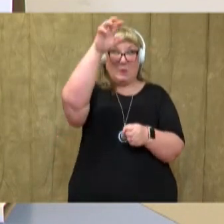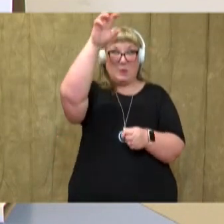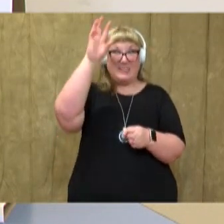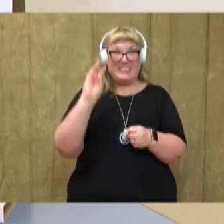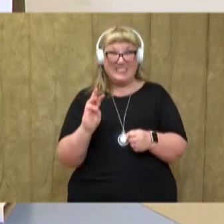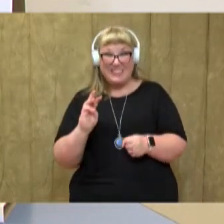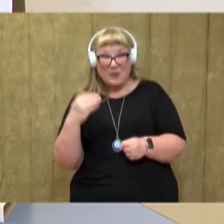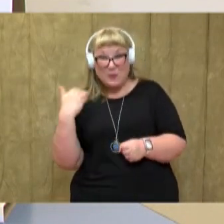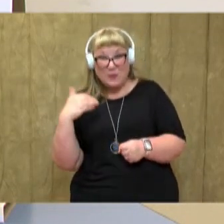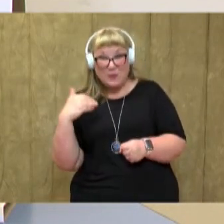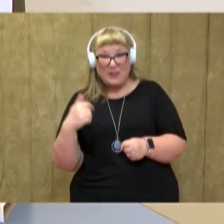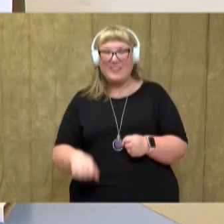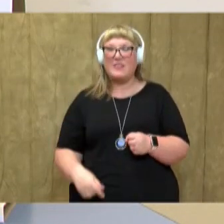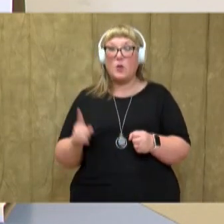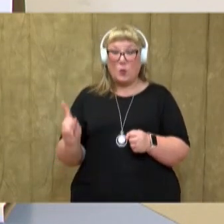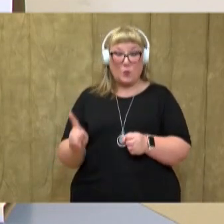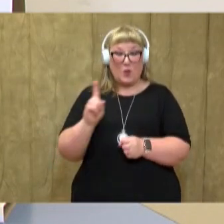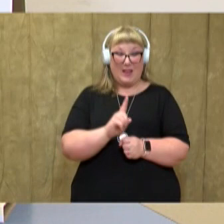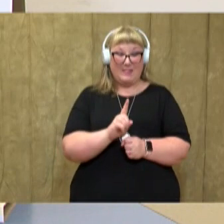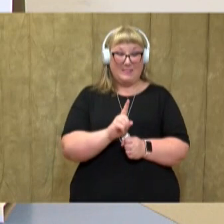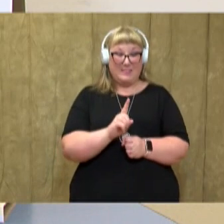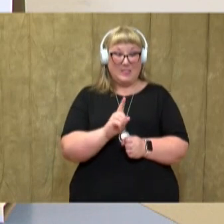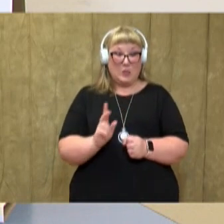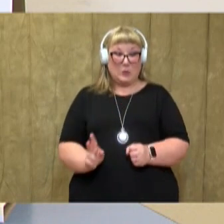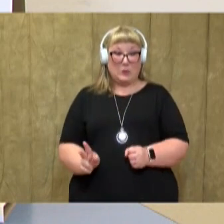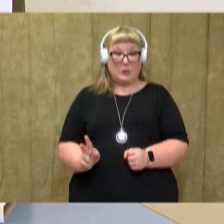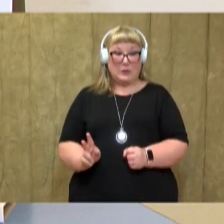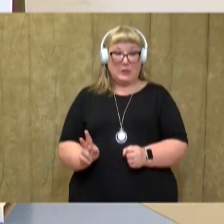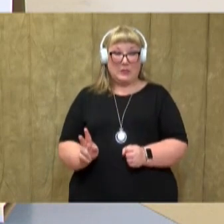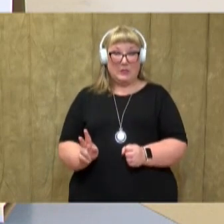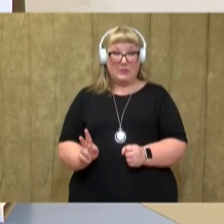cone. 1,